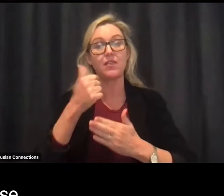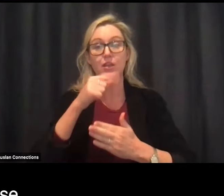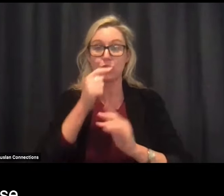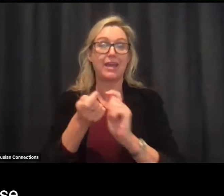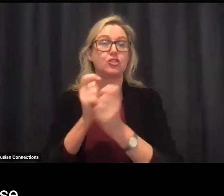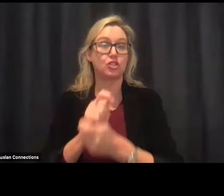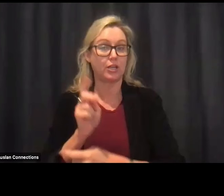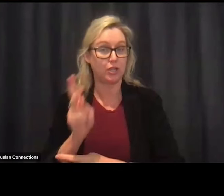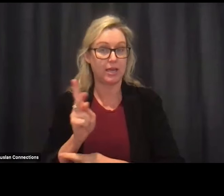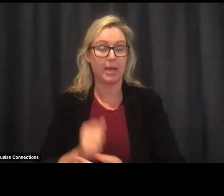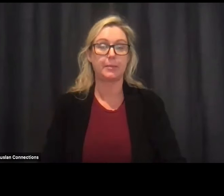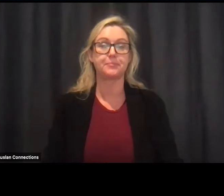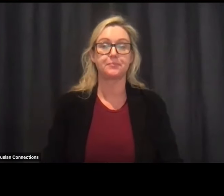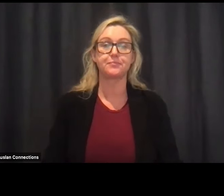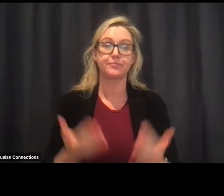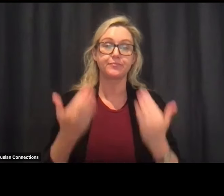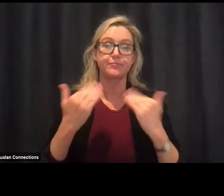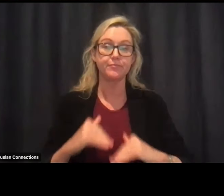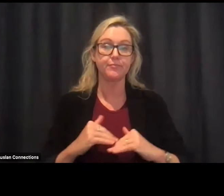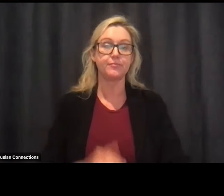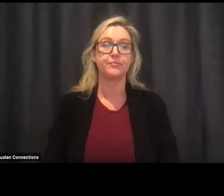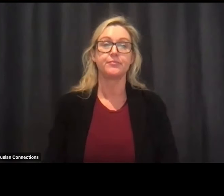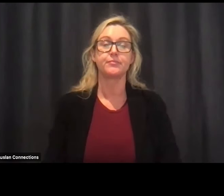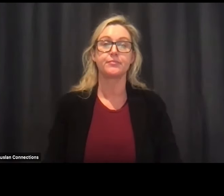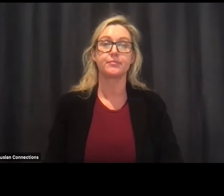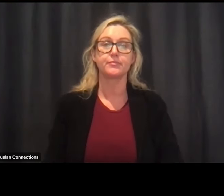Next slide, please.